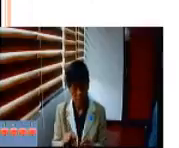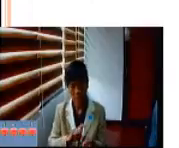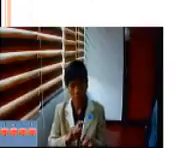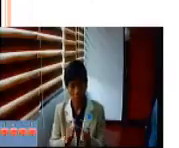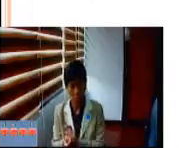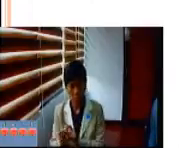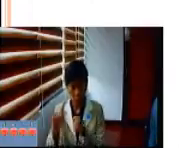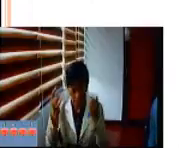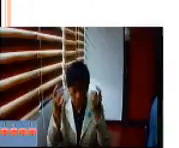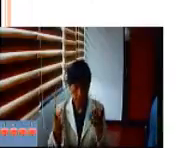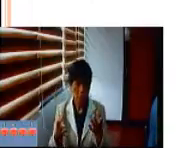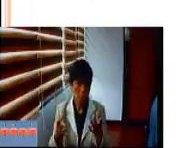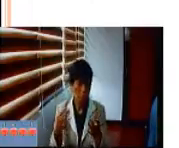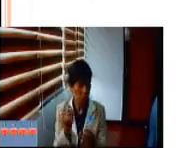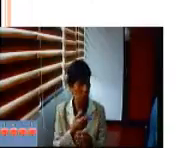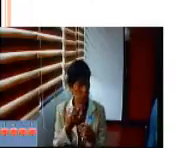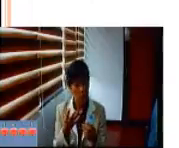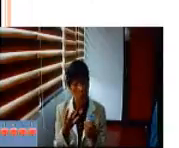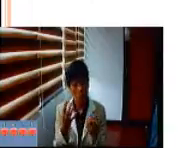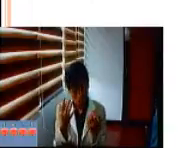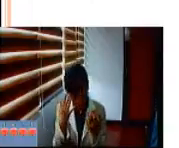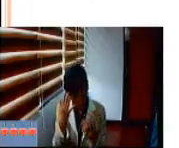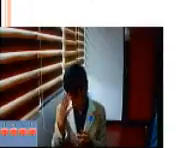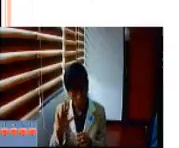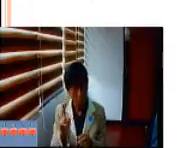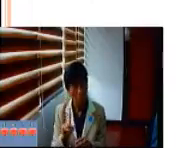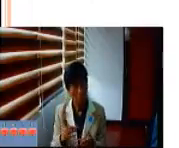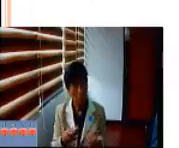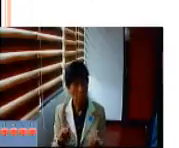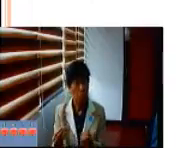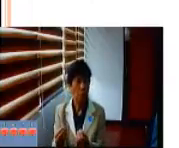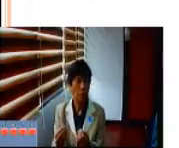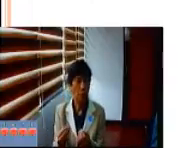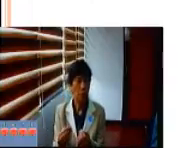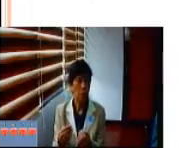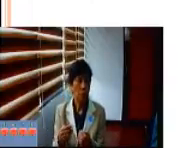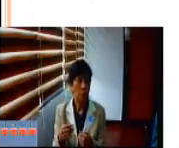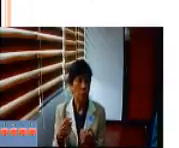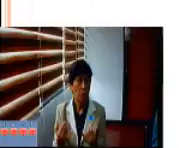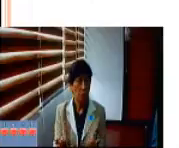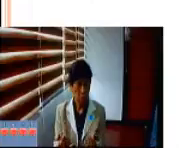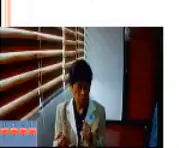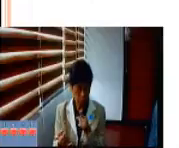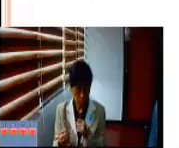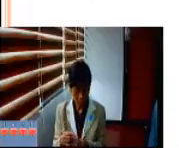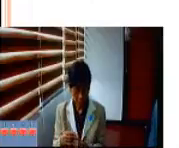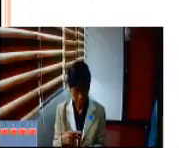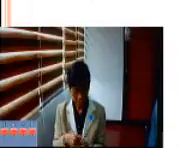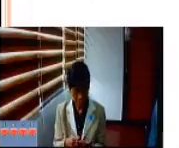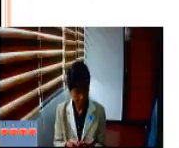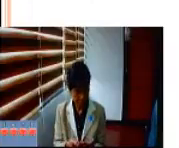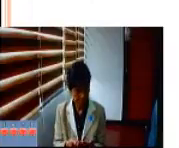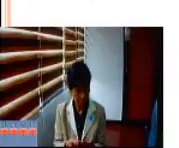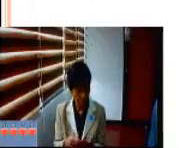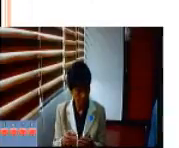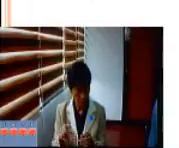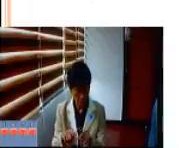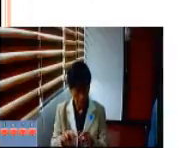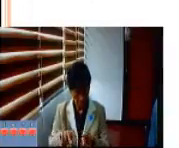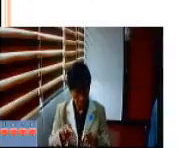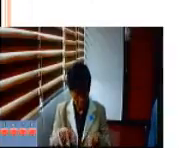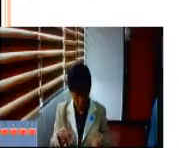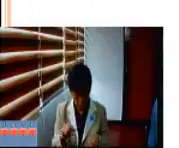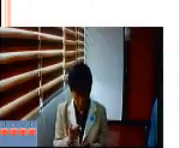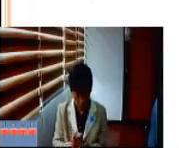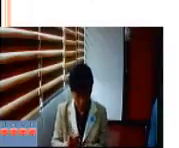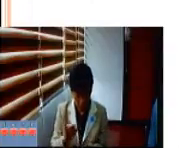know what to do. And so in this part, we, and especially in our case as a research institution, we're trying to help in